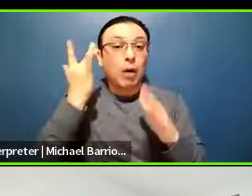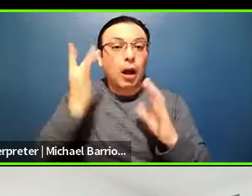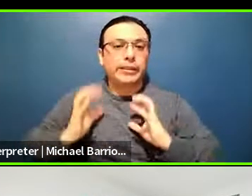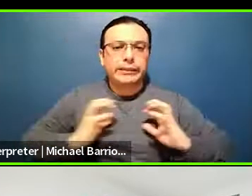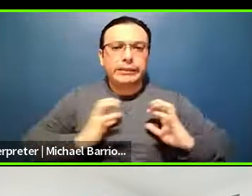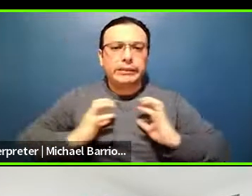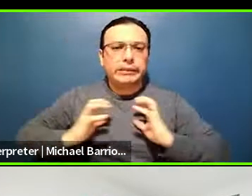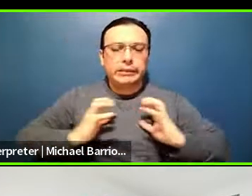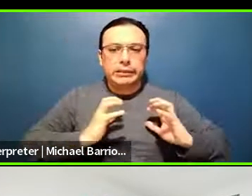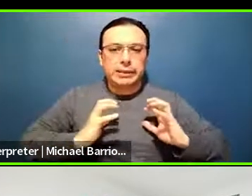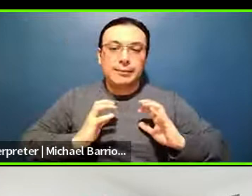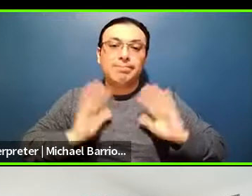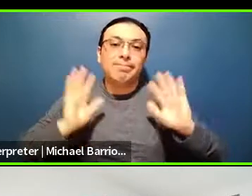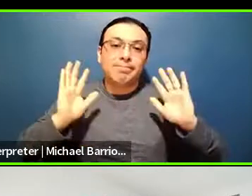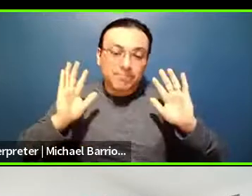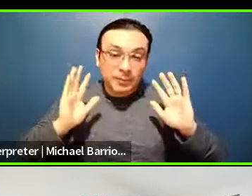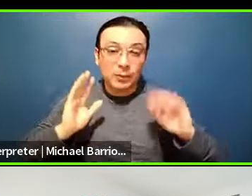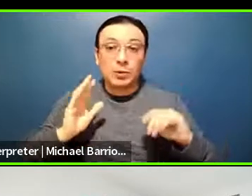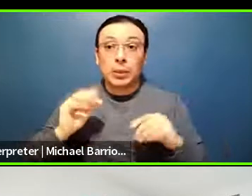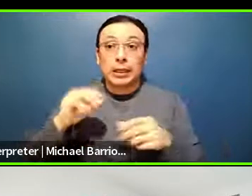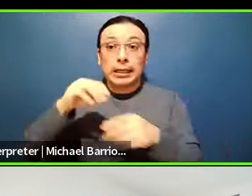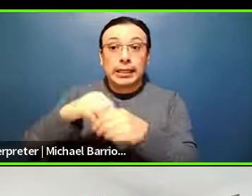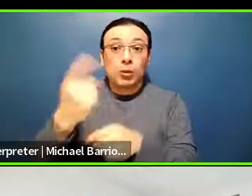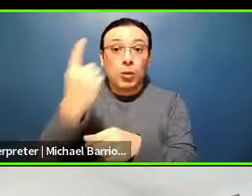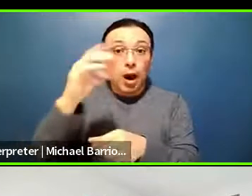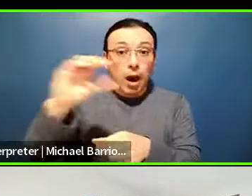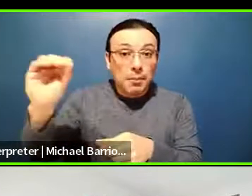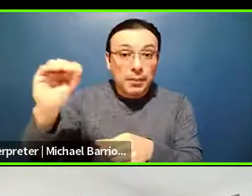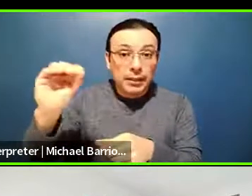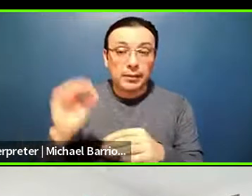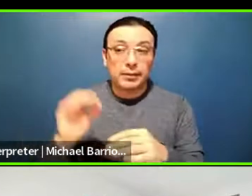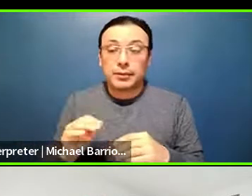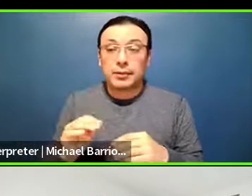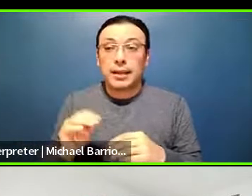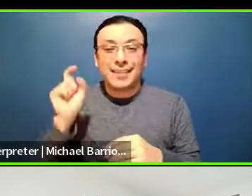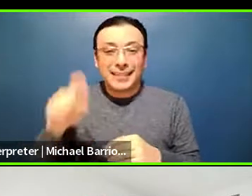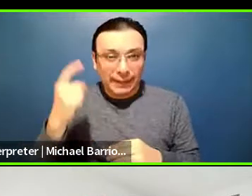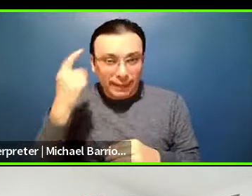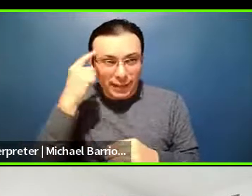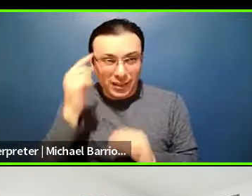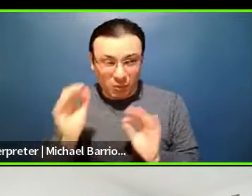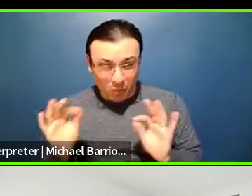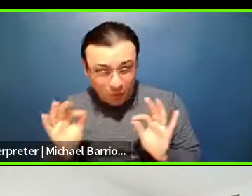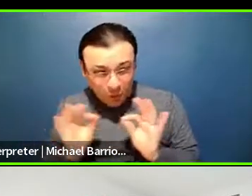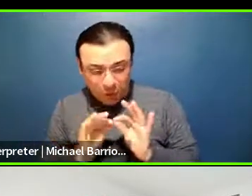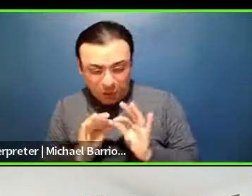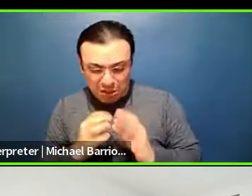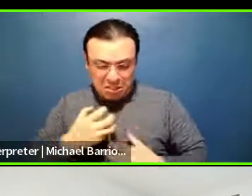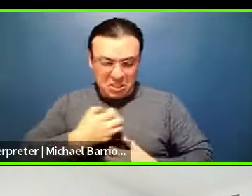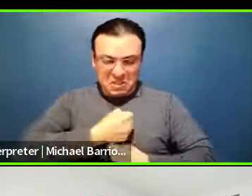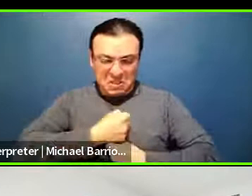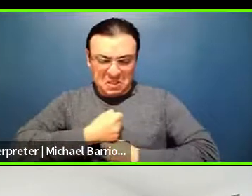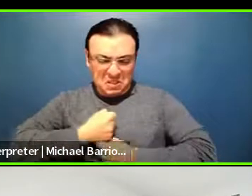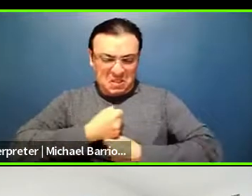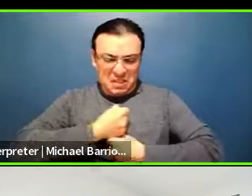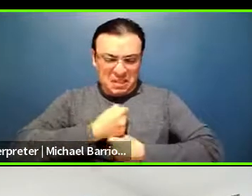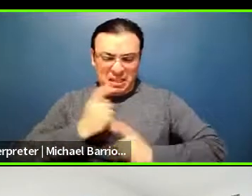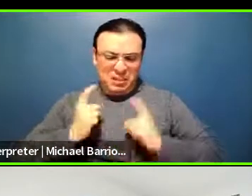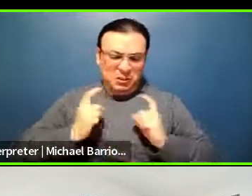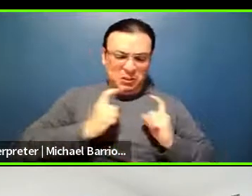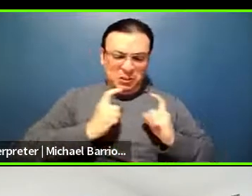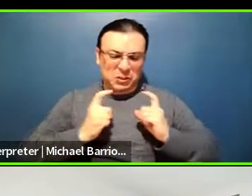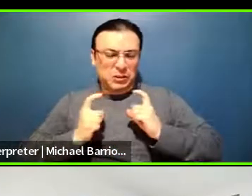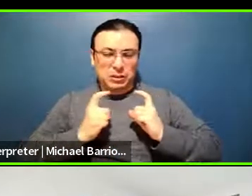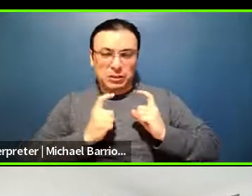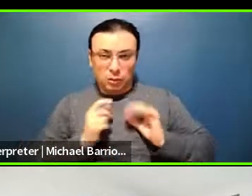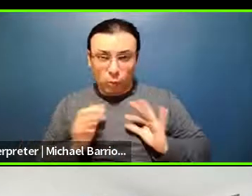of careful with sort of thinking to yourself, well, is it really worth it, right? Is it worth it to have this fight in this